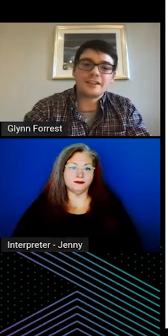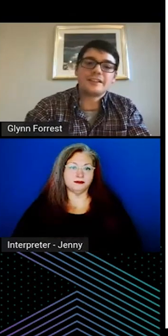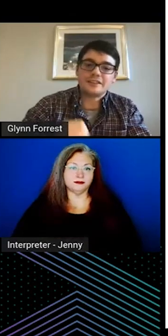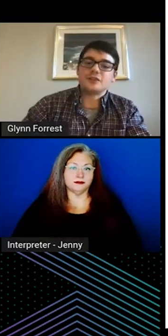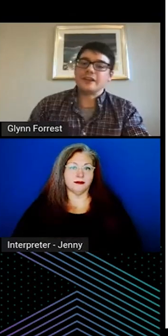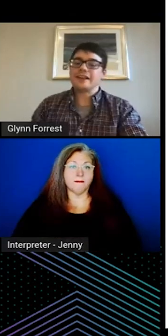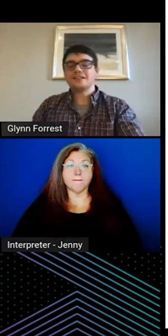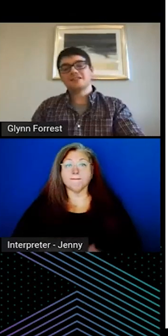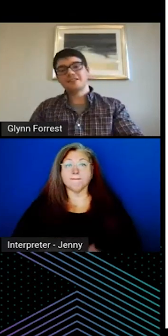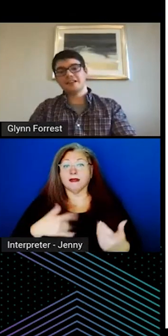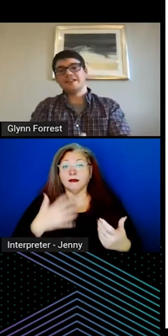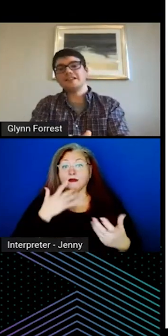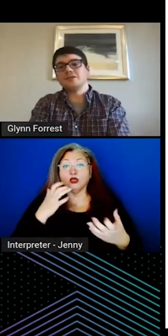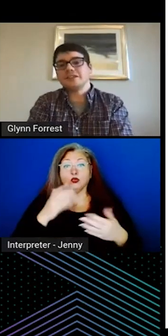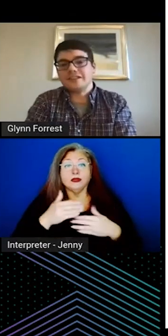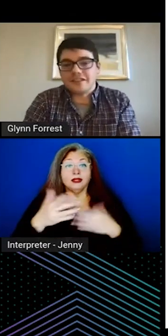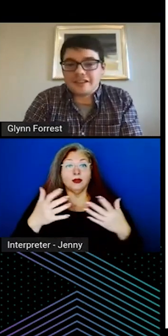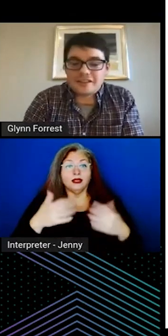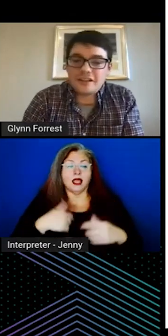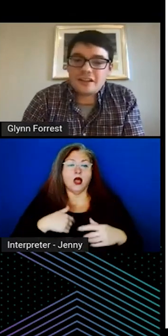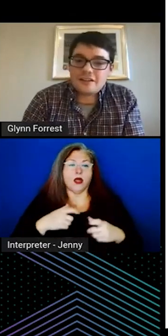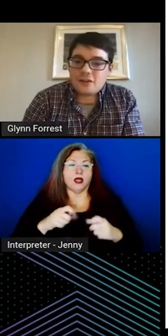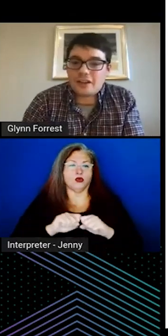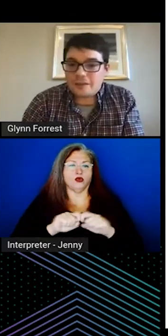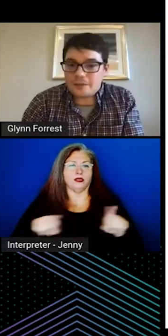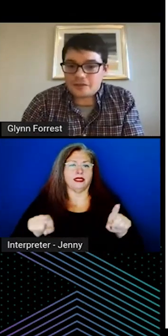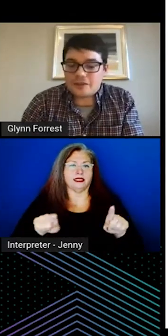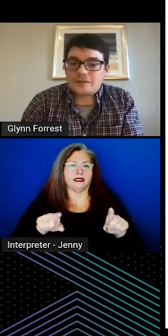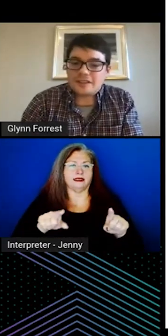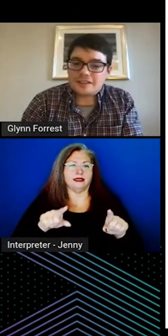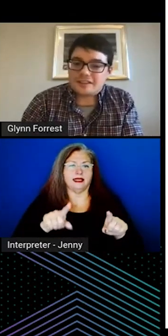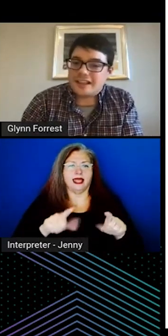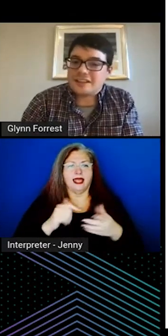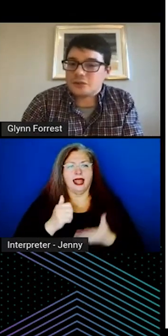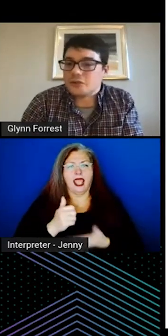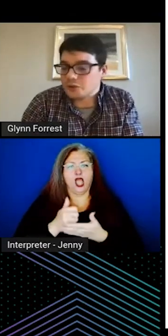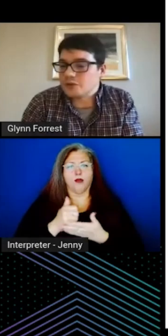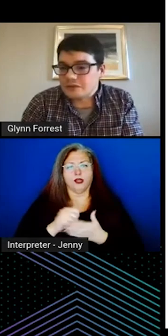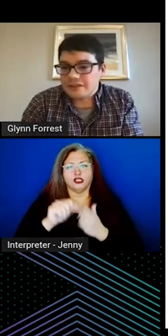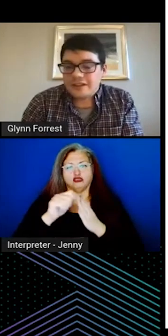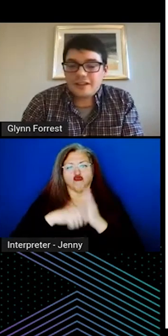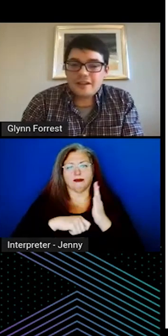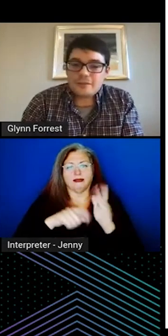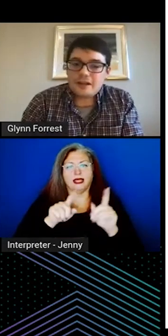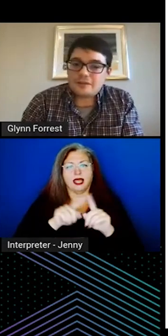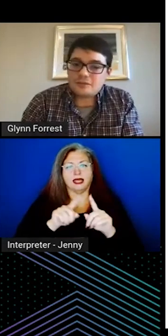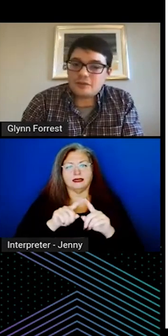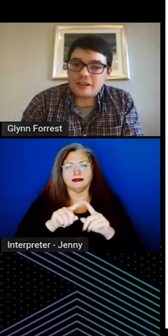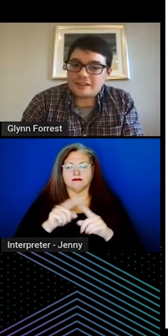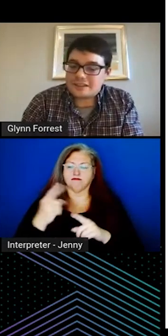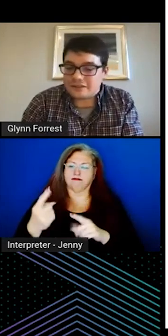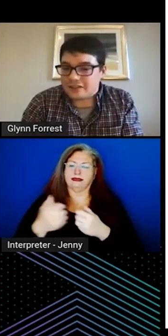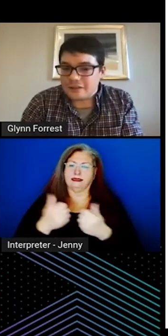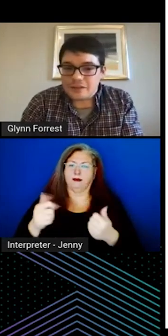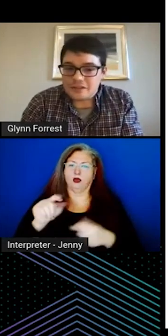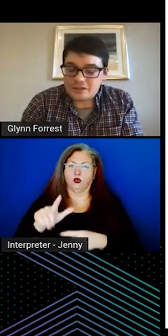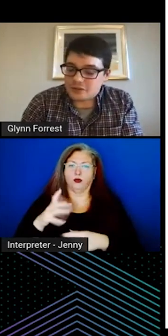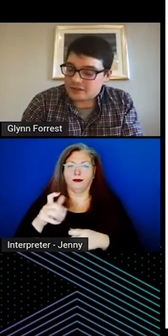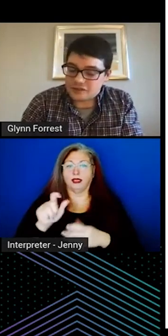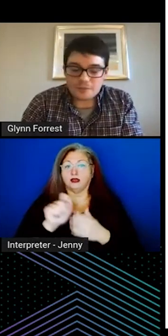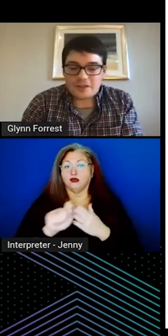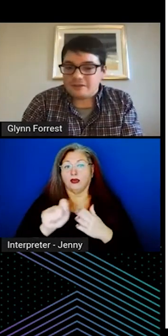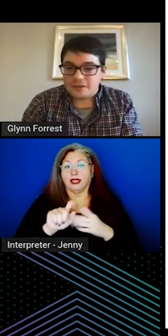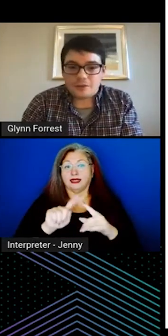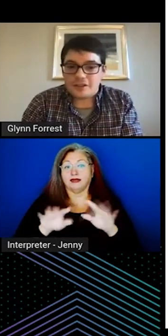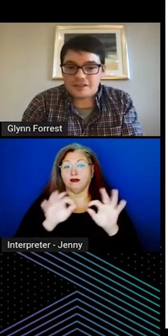Things I'd like to do next, I'd like to release this Vault helper script as a standalone tool. Perhaps rewrite it in a different language so it can